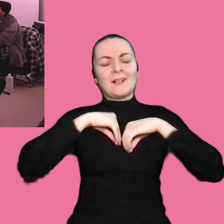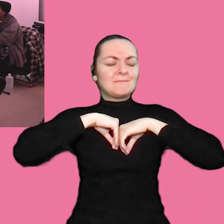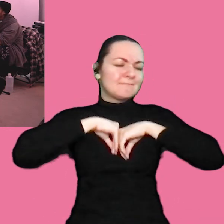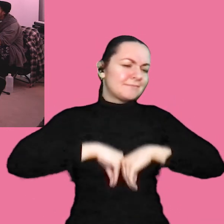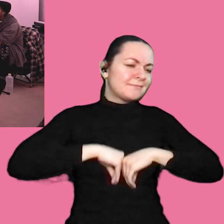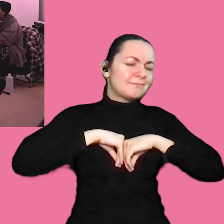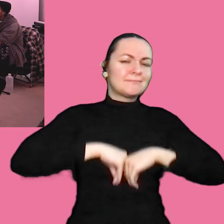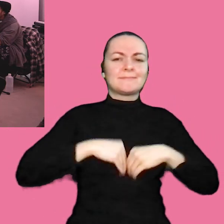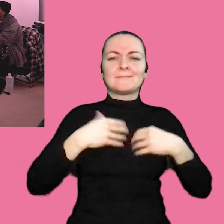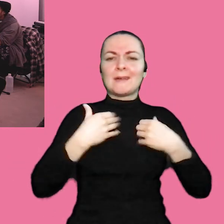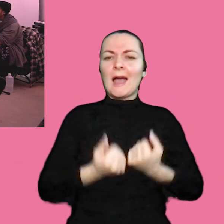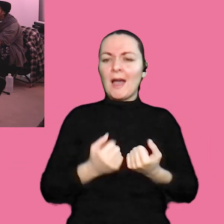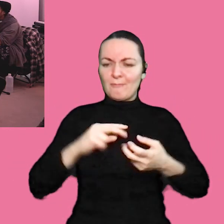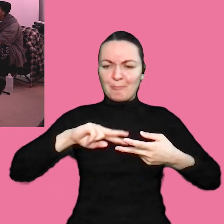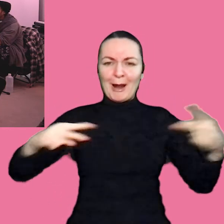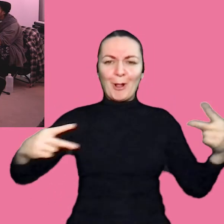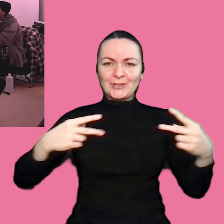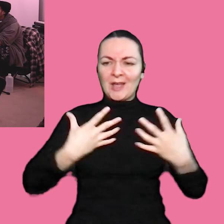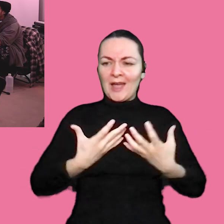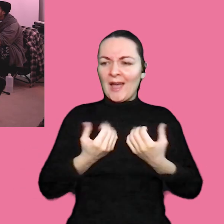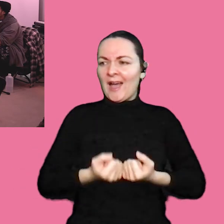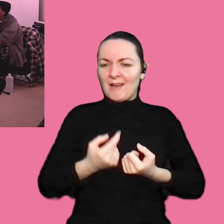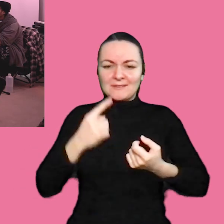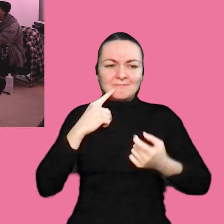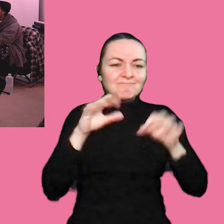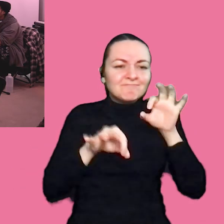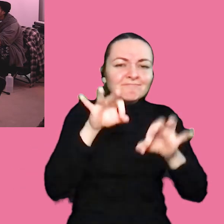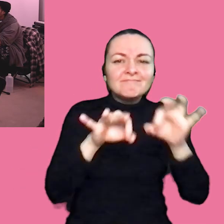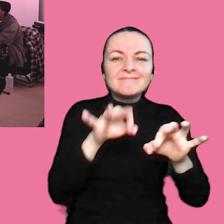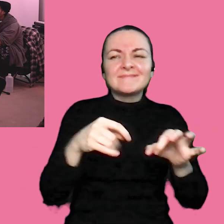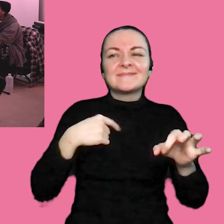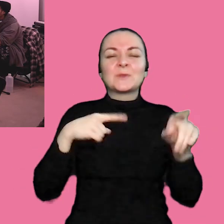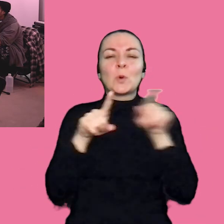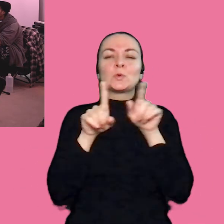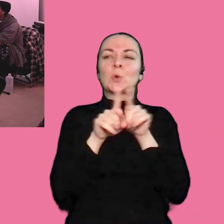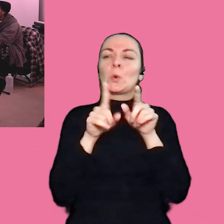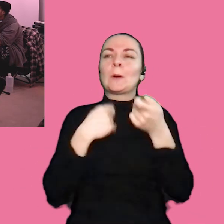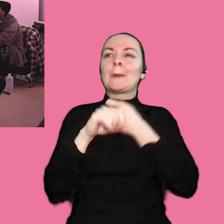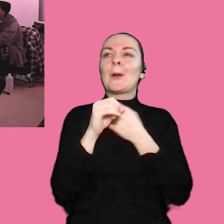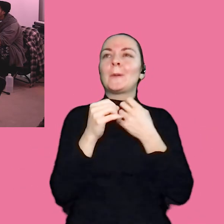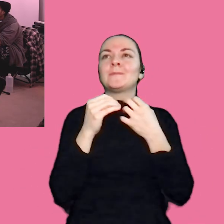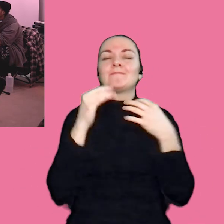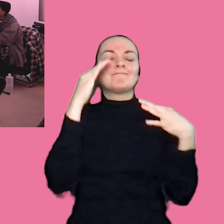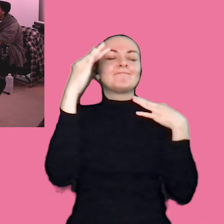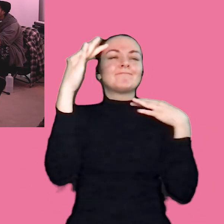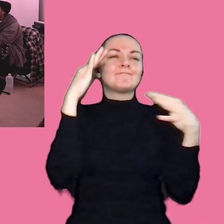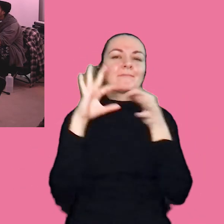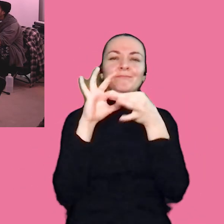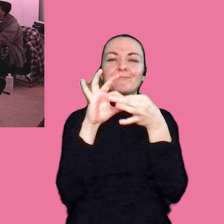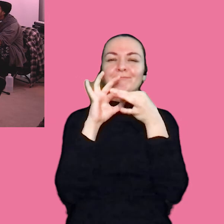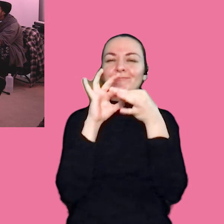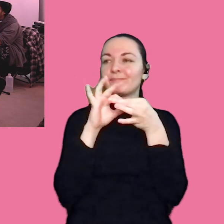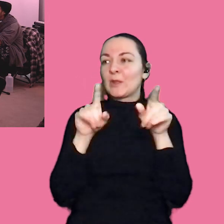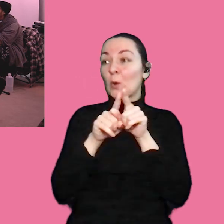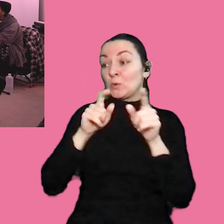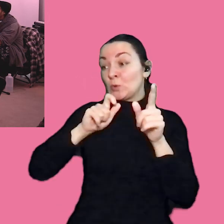deep-seated biological ability to forage, and I think it's very meditative. And I think that's just something you can automatically do that gets people very